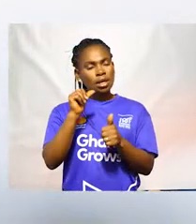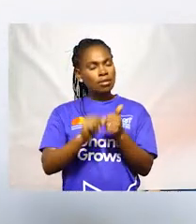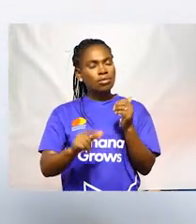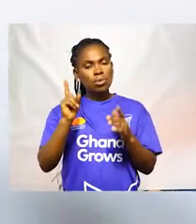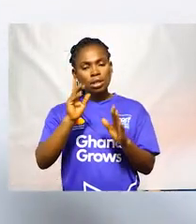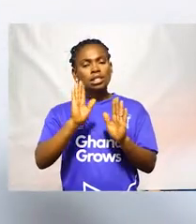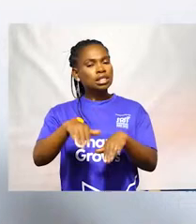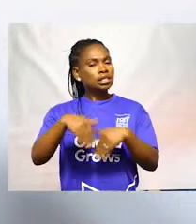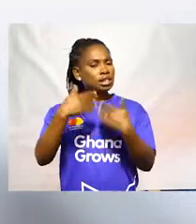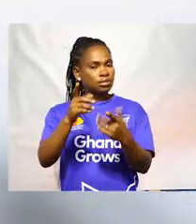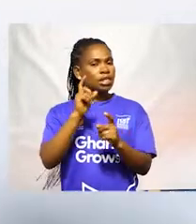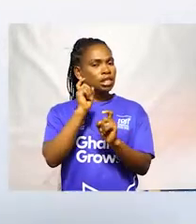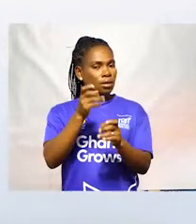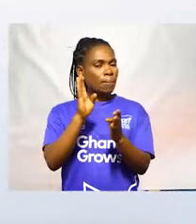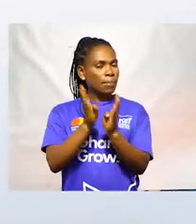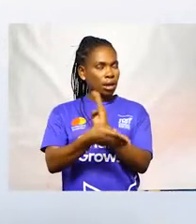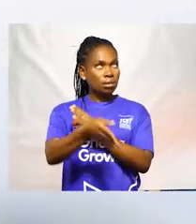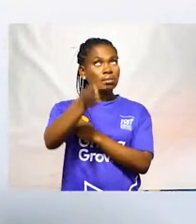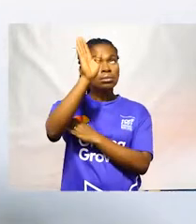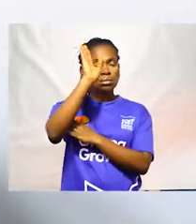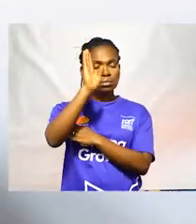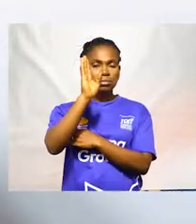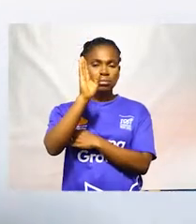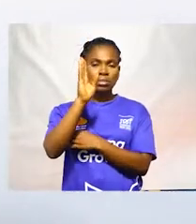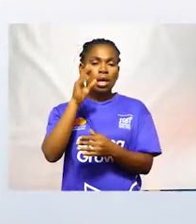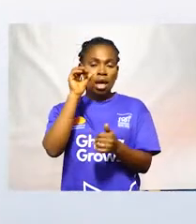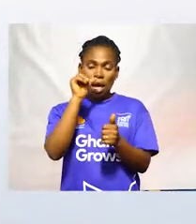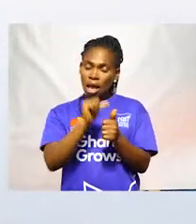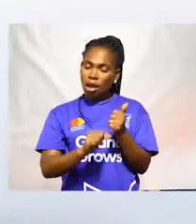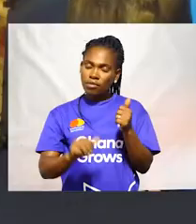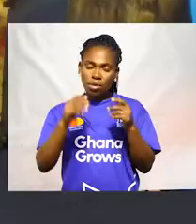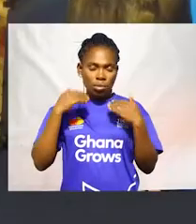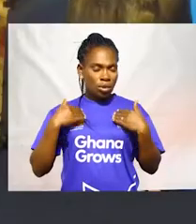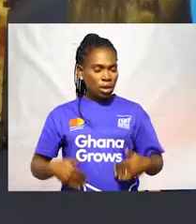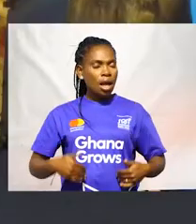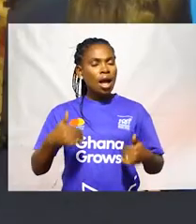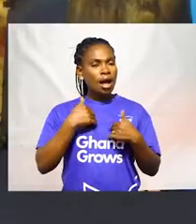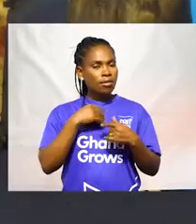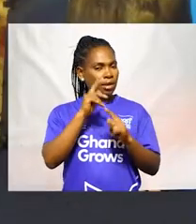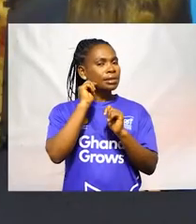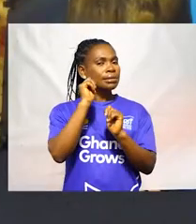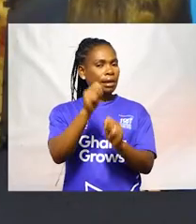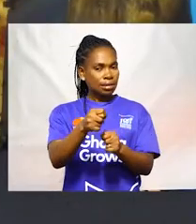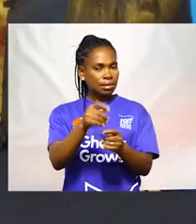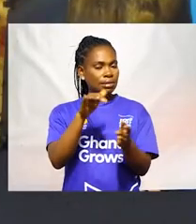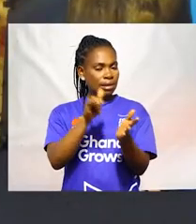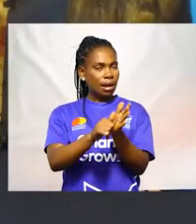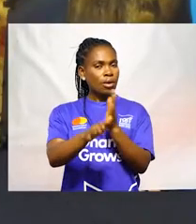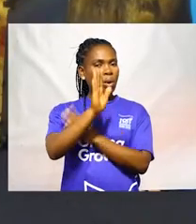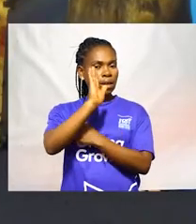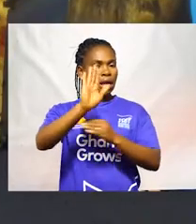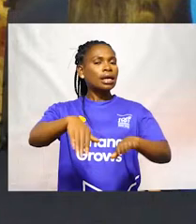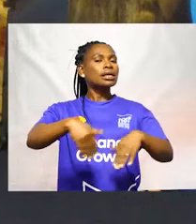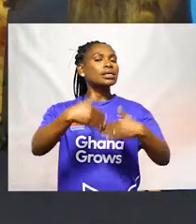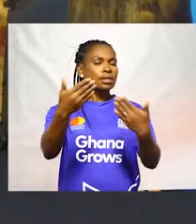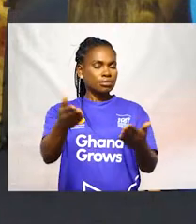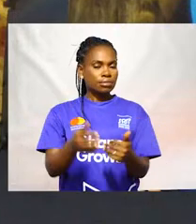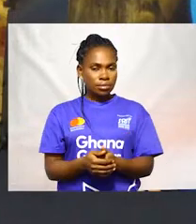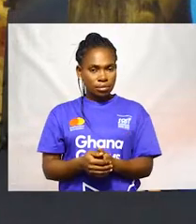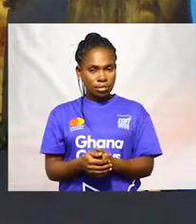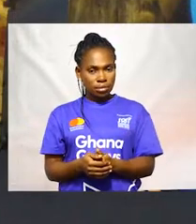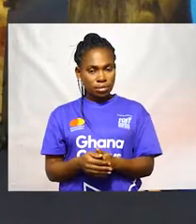a gift by God. Everyone has a talent that God has given to them. And it may